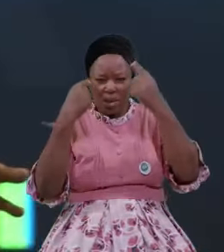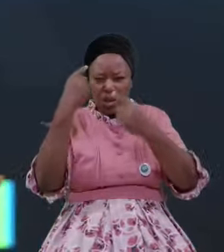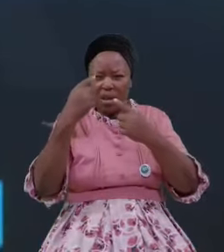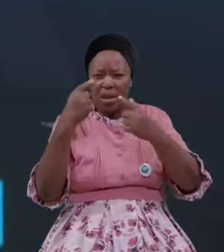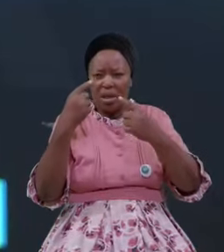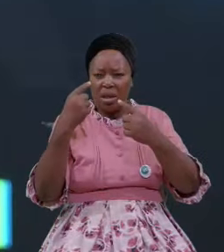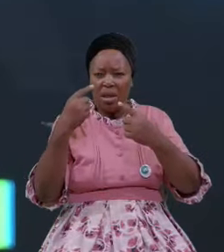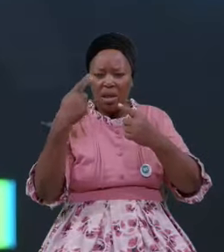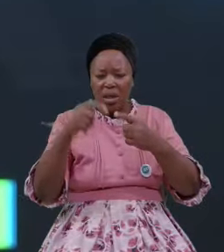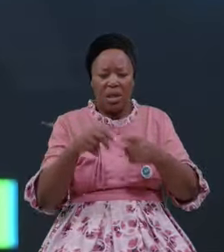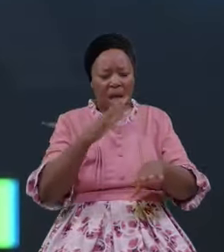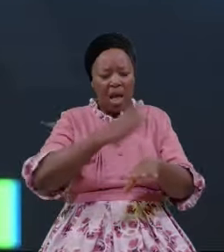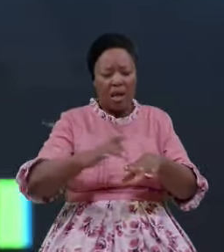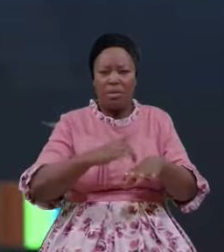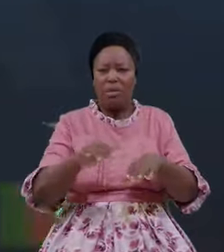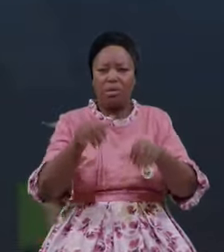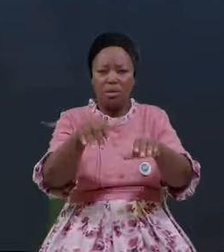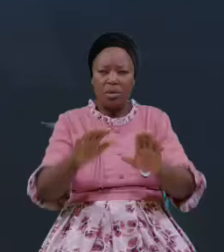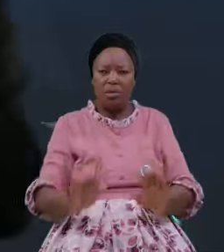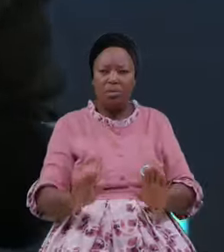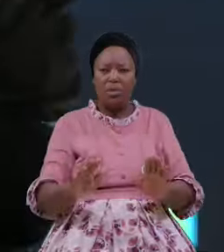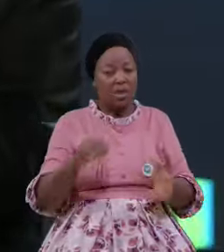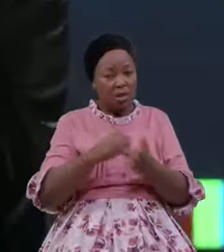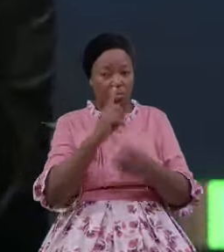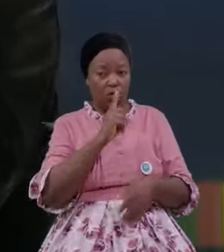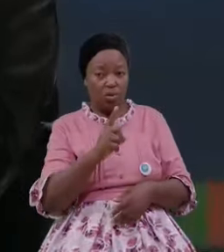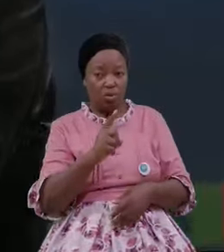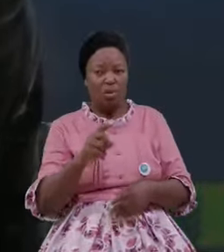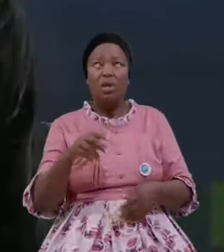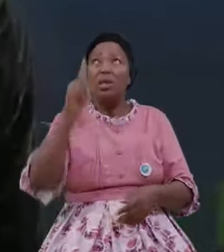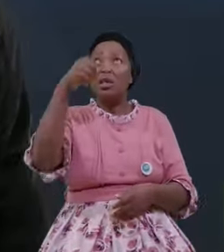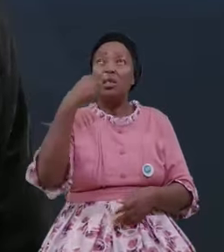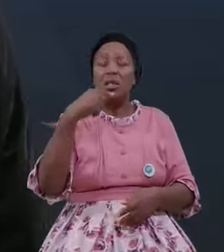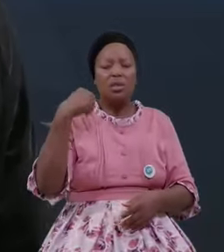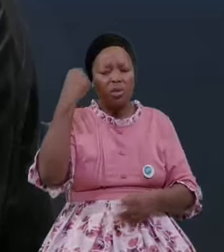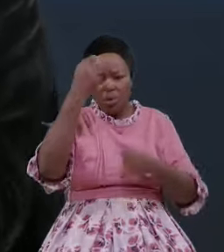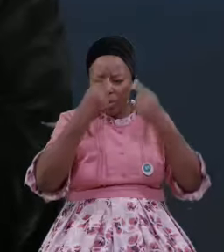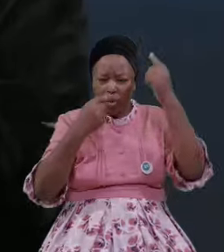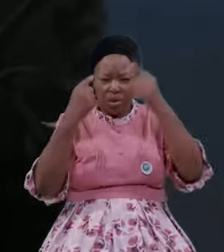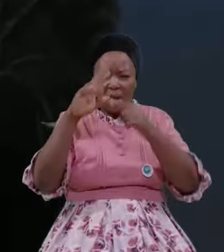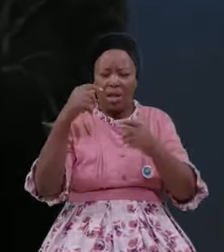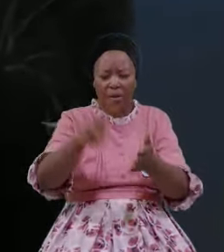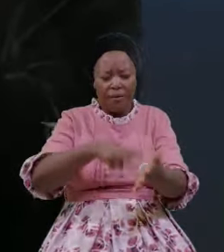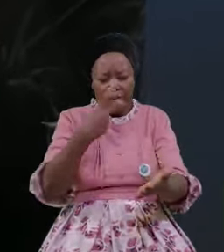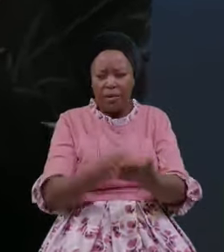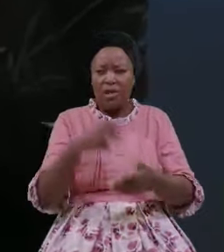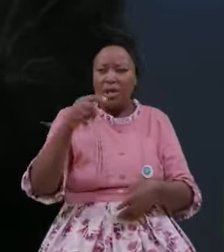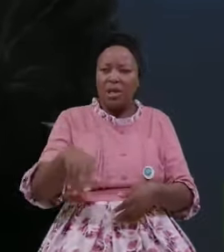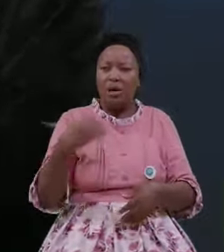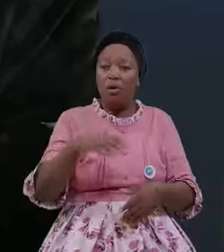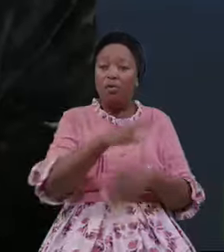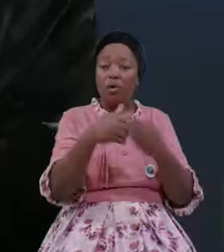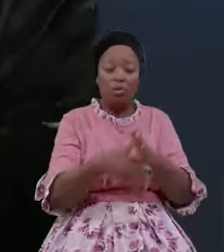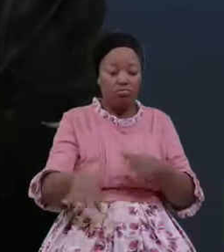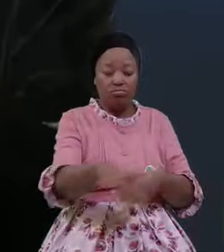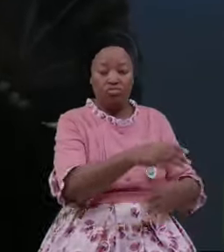tomb. A fact. It says, consider the falling down of those soldiers when the